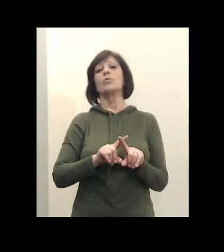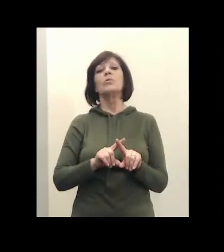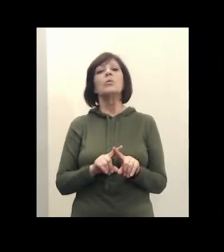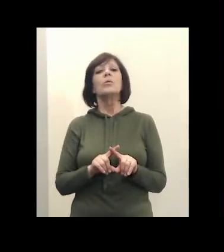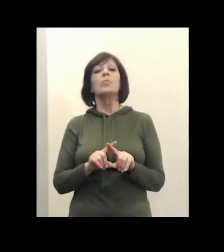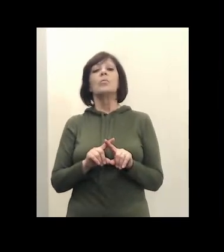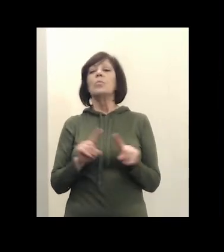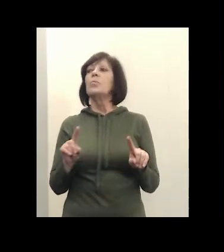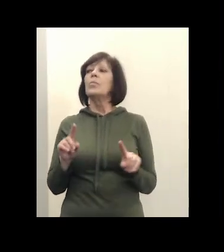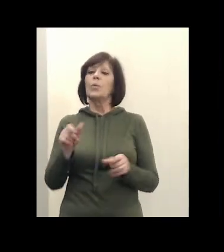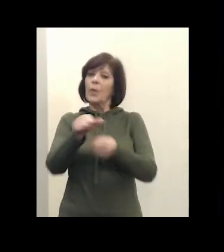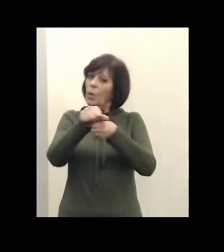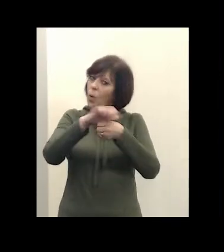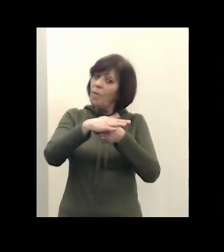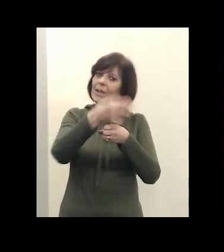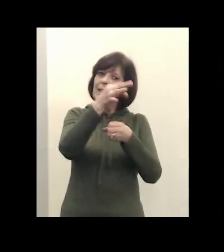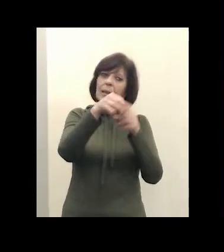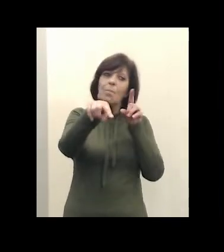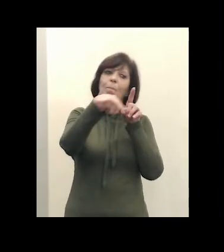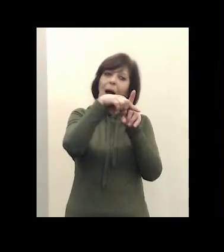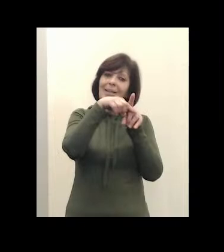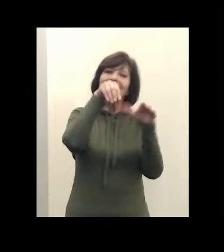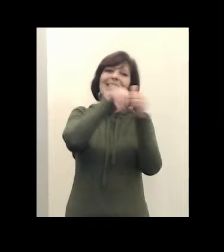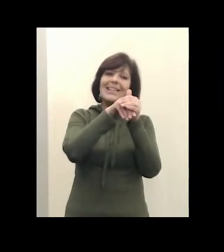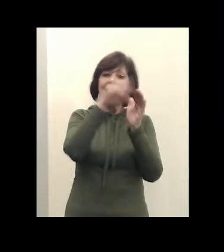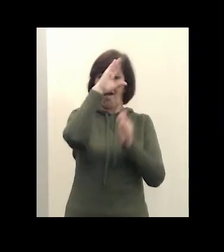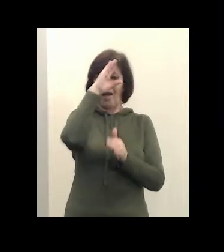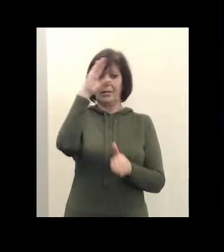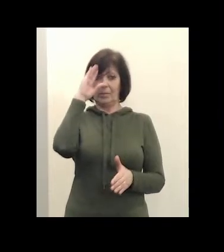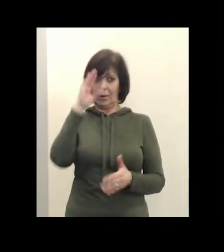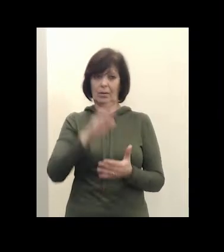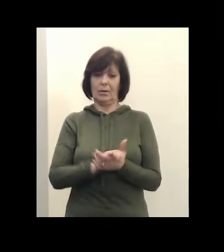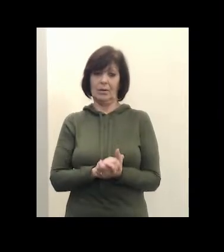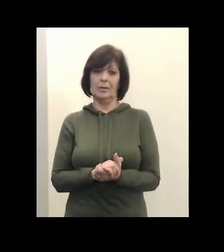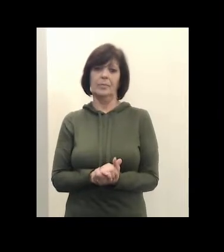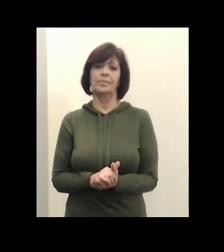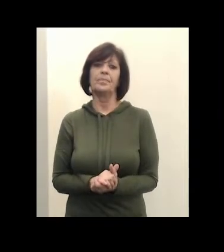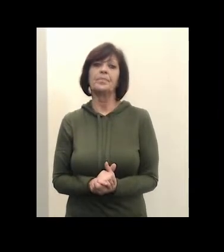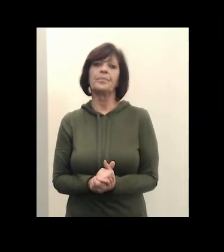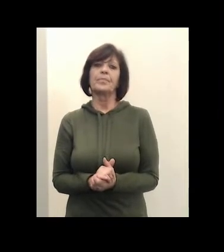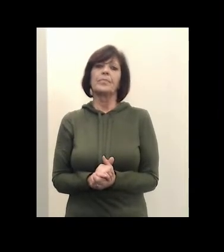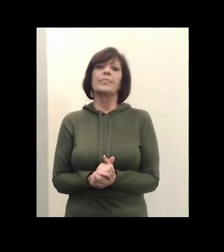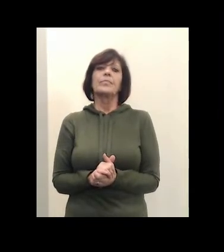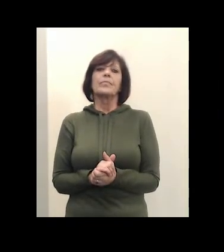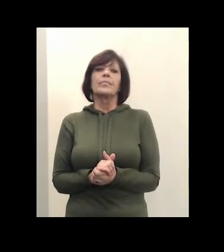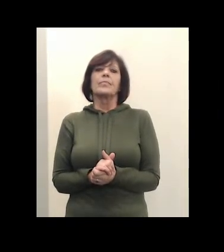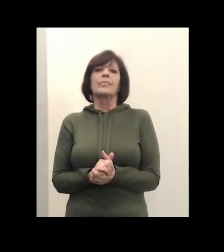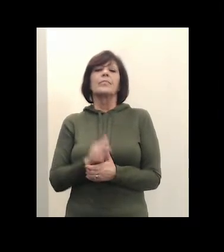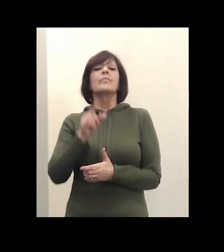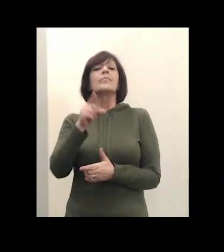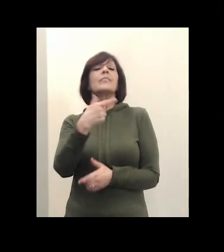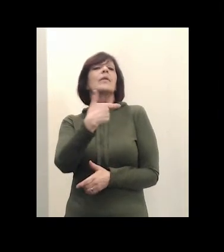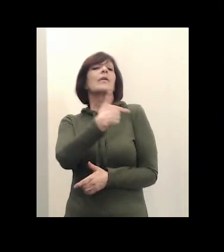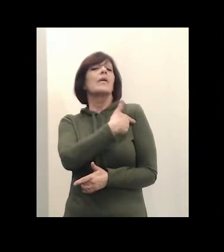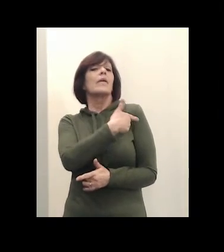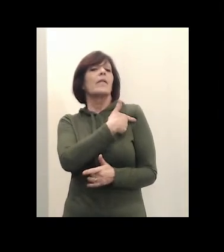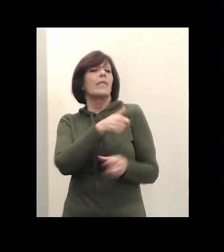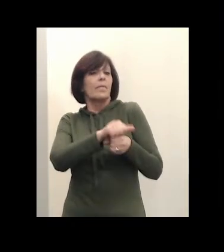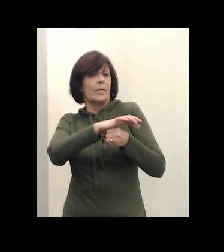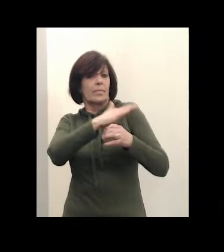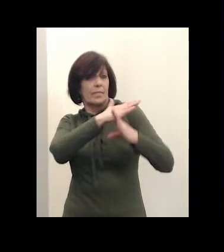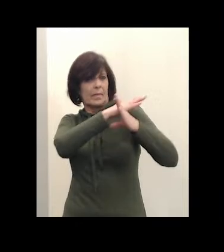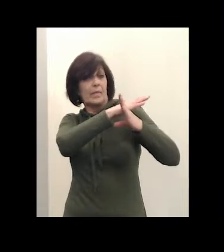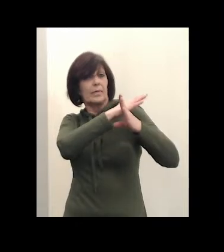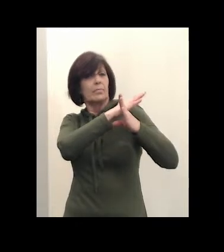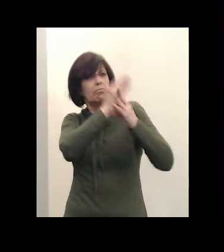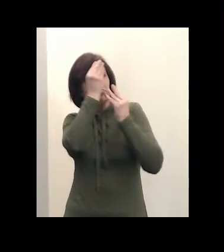are COVID-19 positive in their hospital that are actually admitted for COVID-19. Vaccination update through January 17th. We still have some